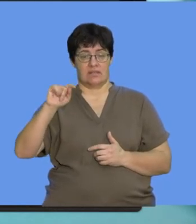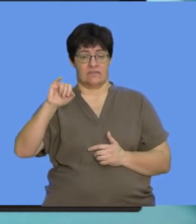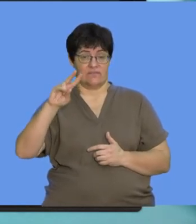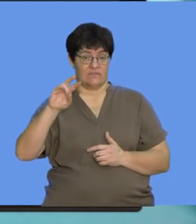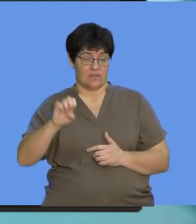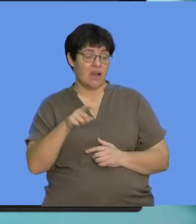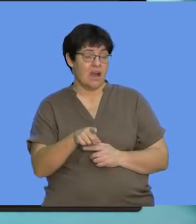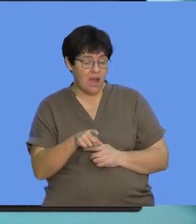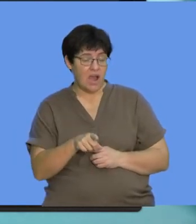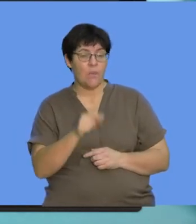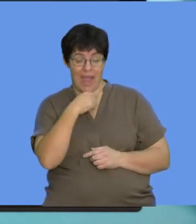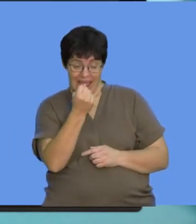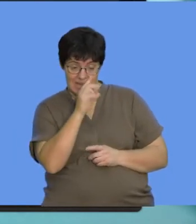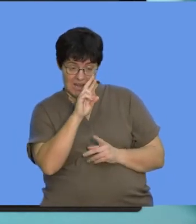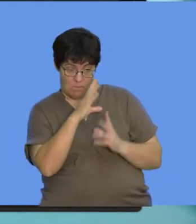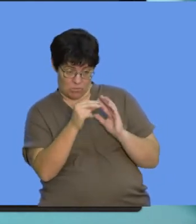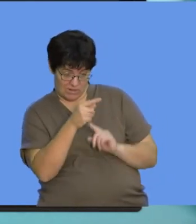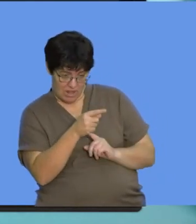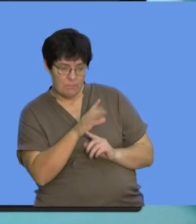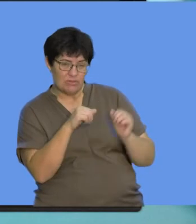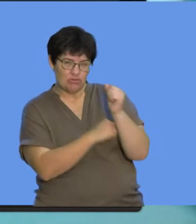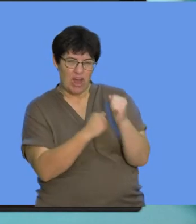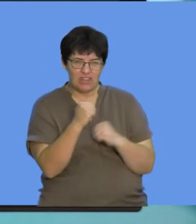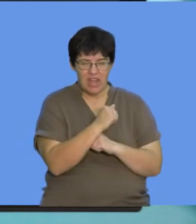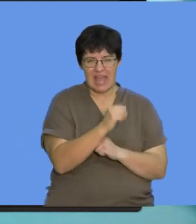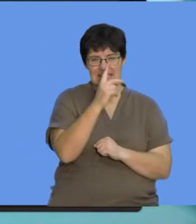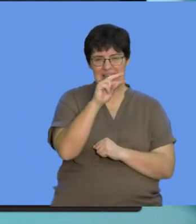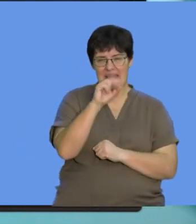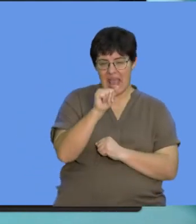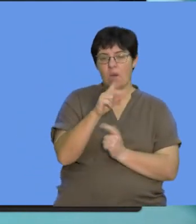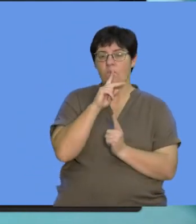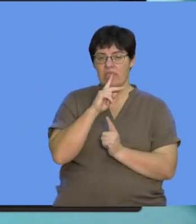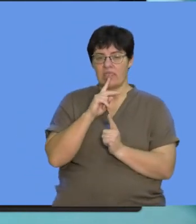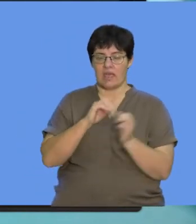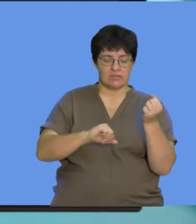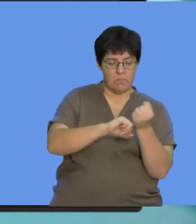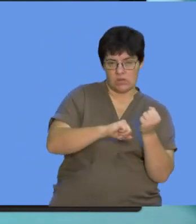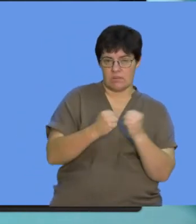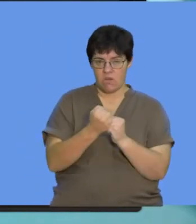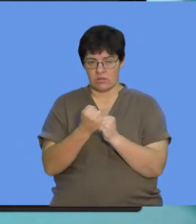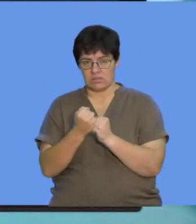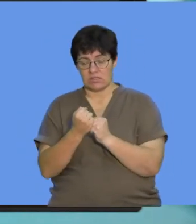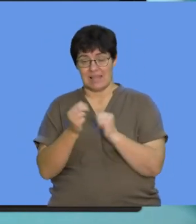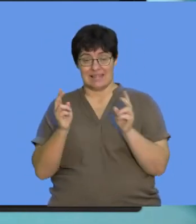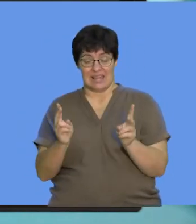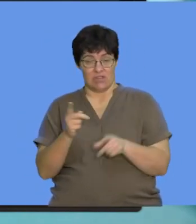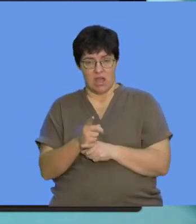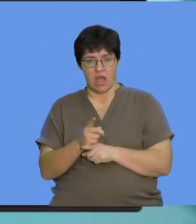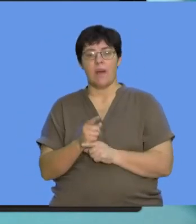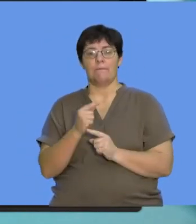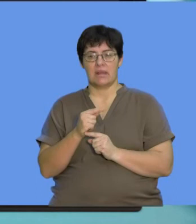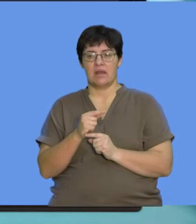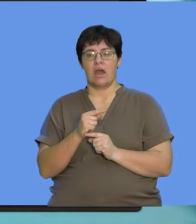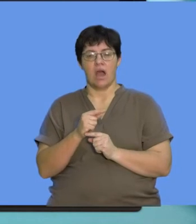that simply that the structure of DNA with its complementary nature allows for